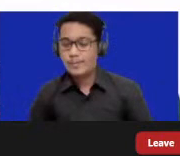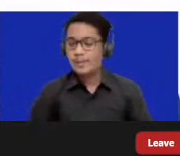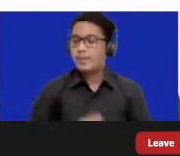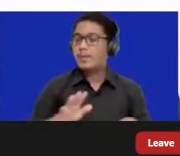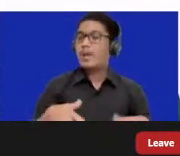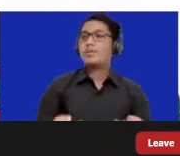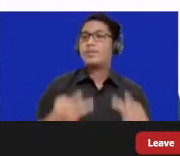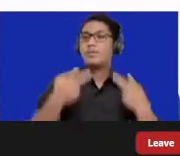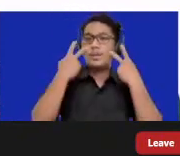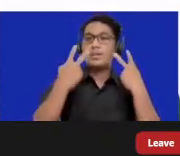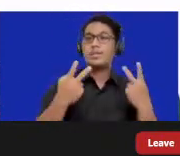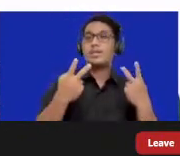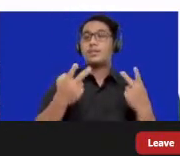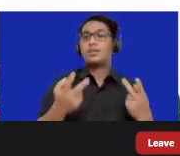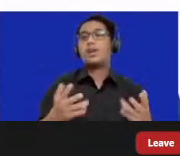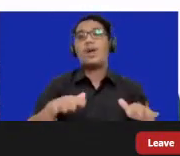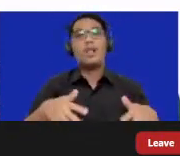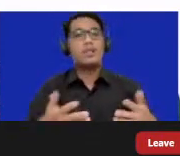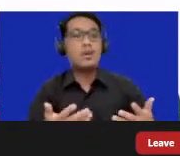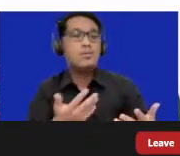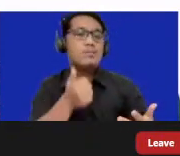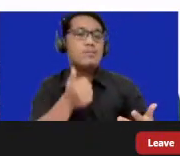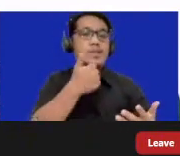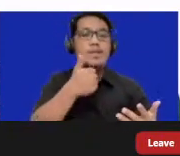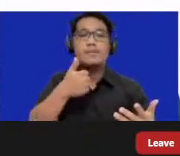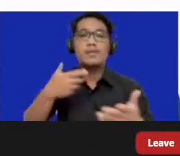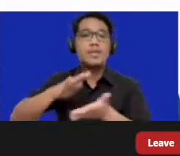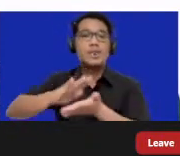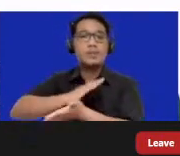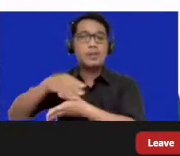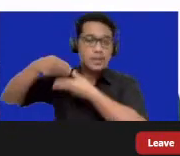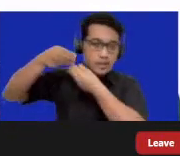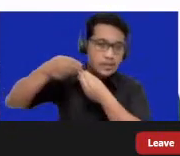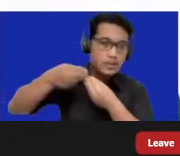about each other. However, I believe